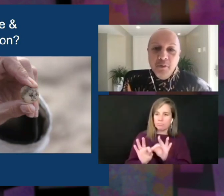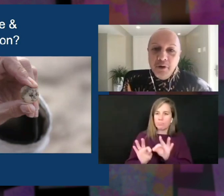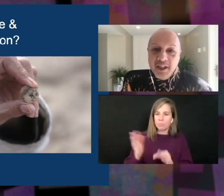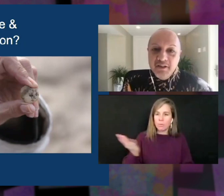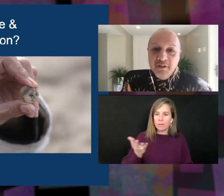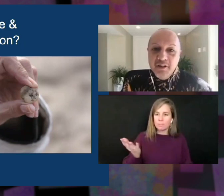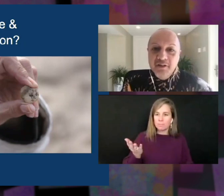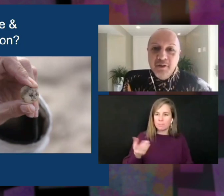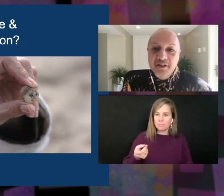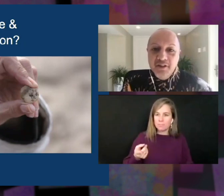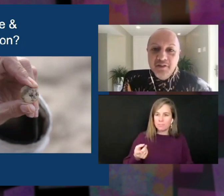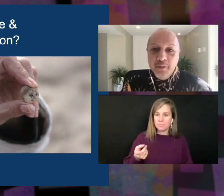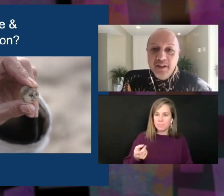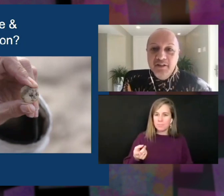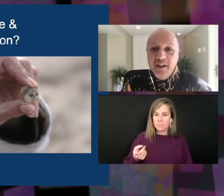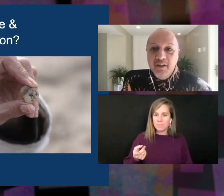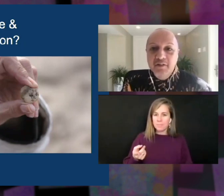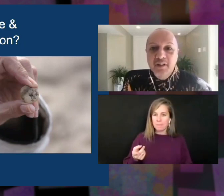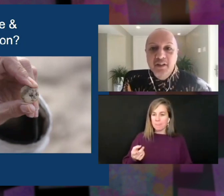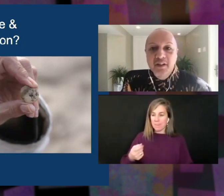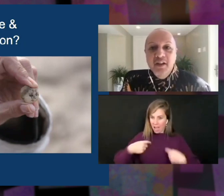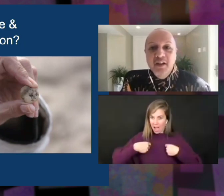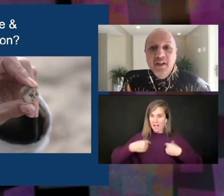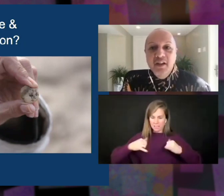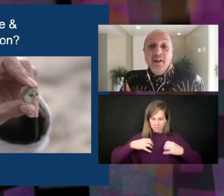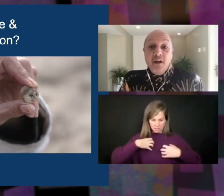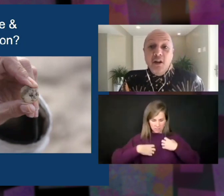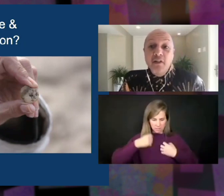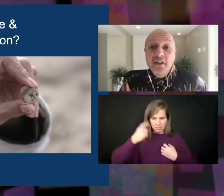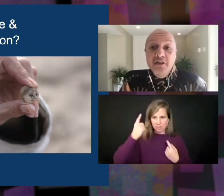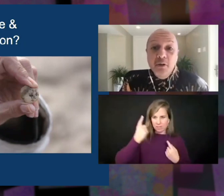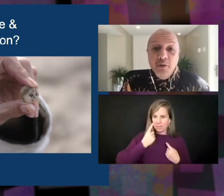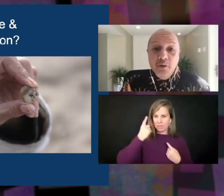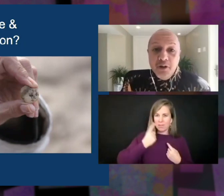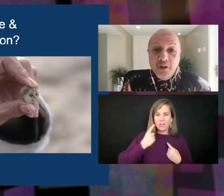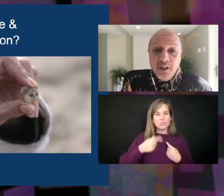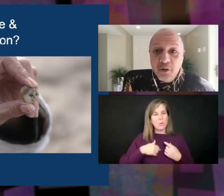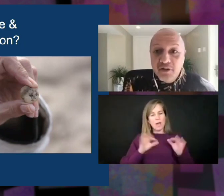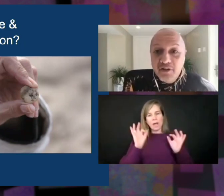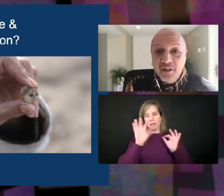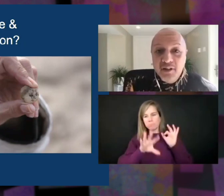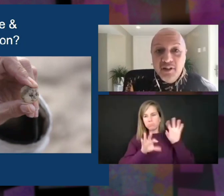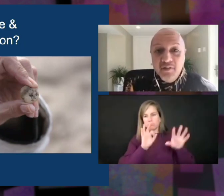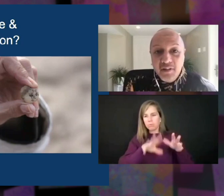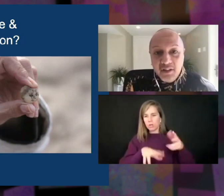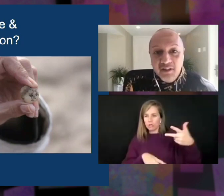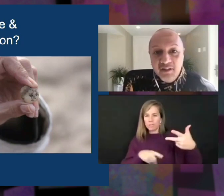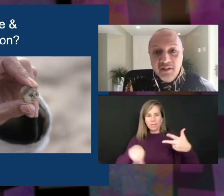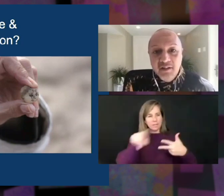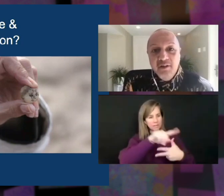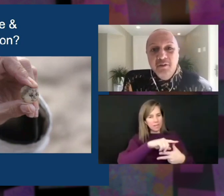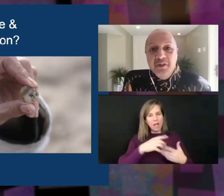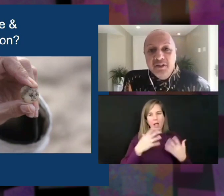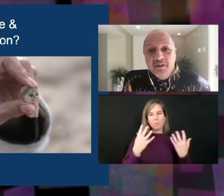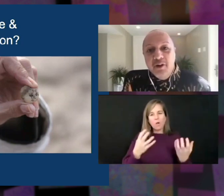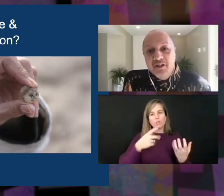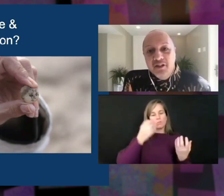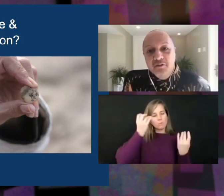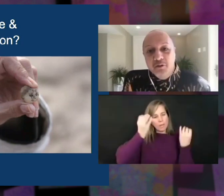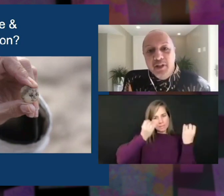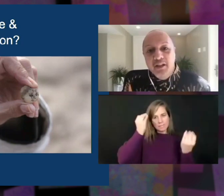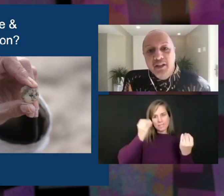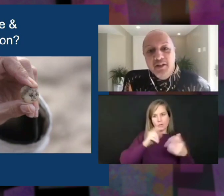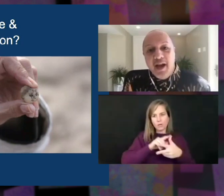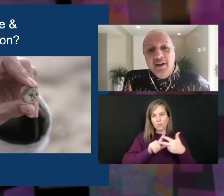While I work to answer these questions for myself, I invite all of us to approach our in-person convenings with these